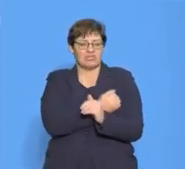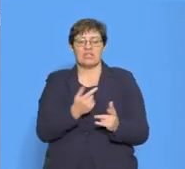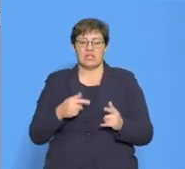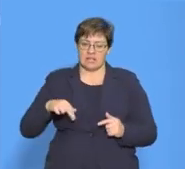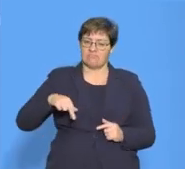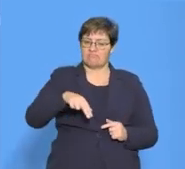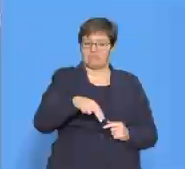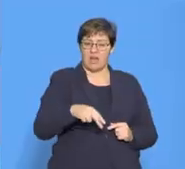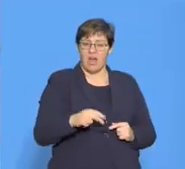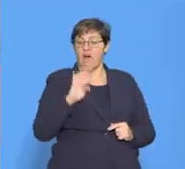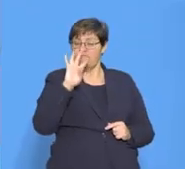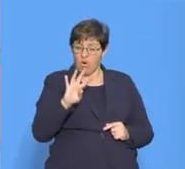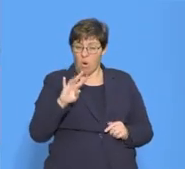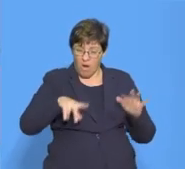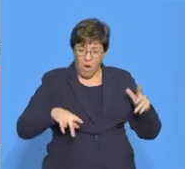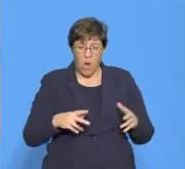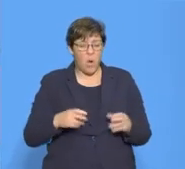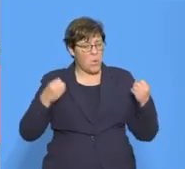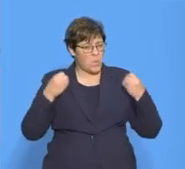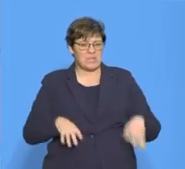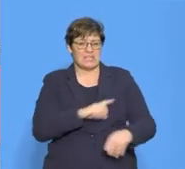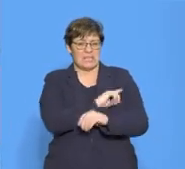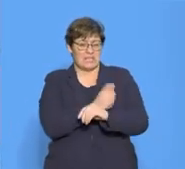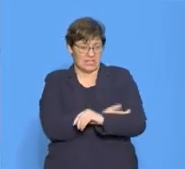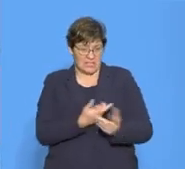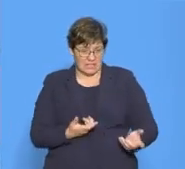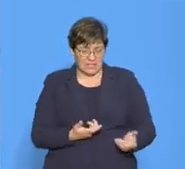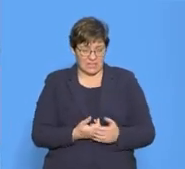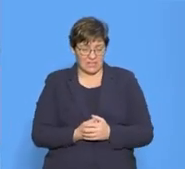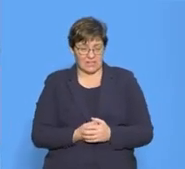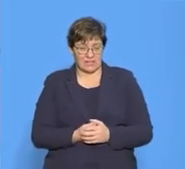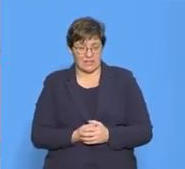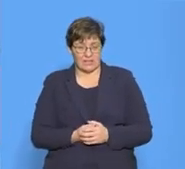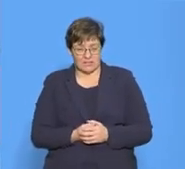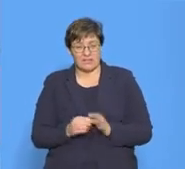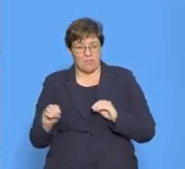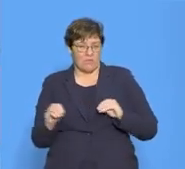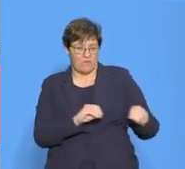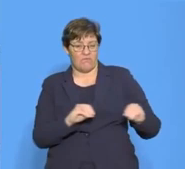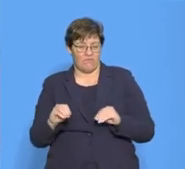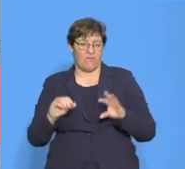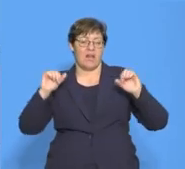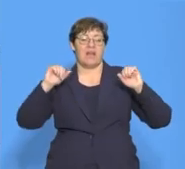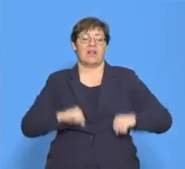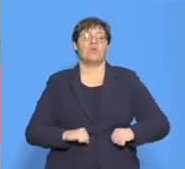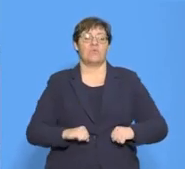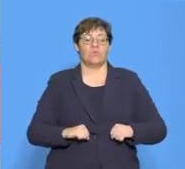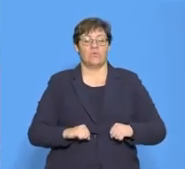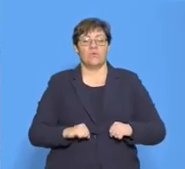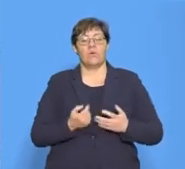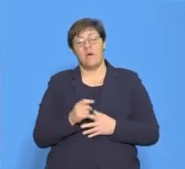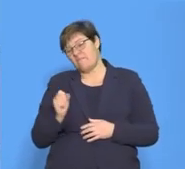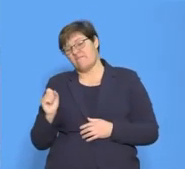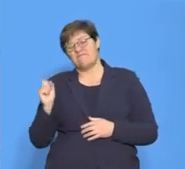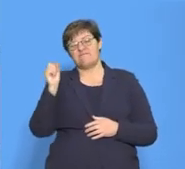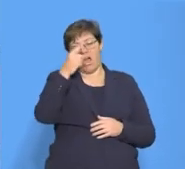efficient to walk on two limbs and not on all fours. So that was, the movement then allowed them